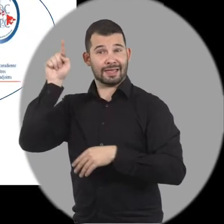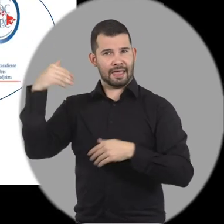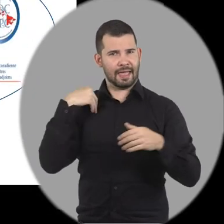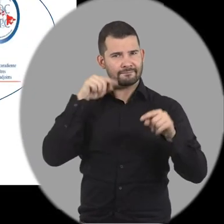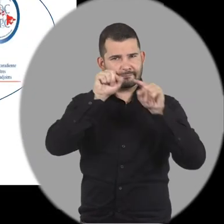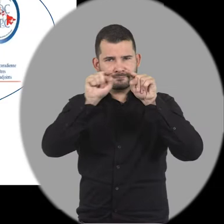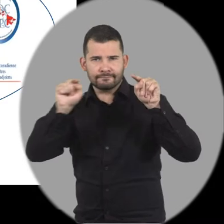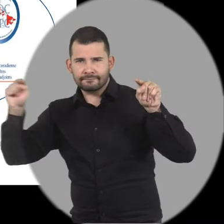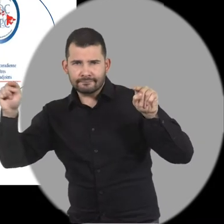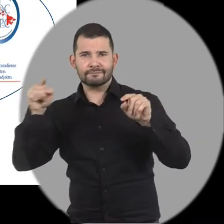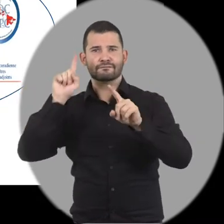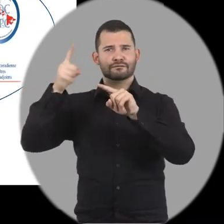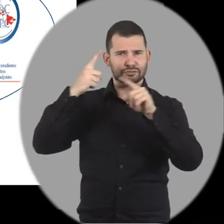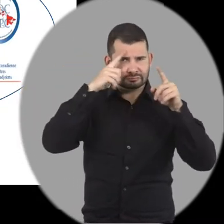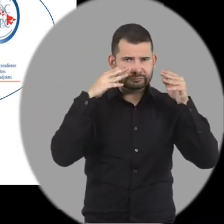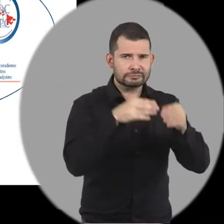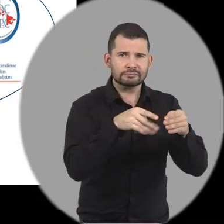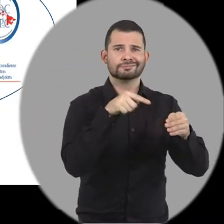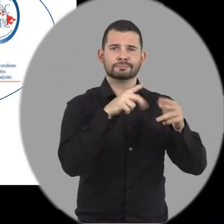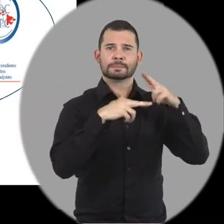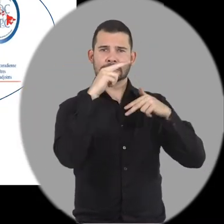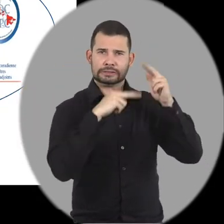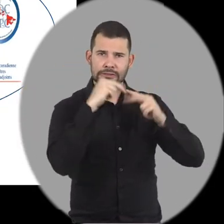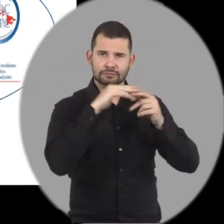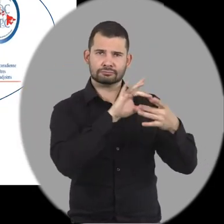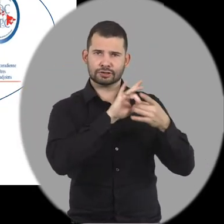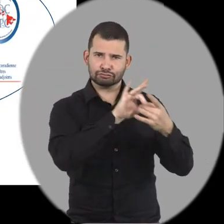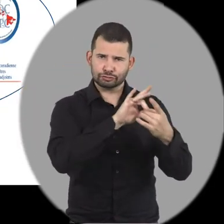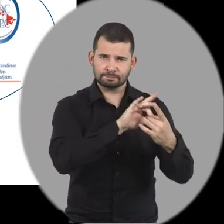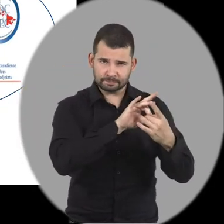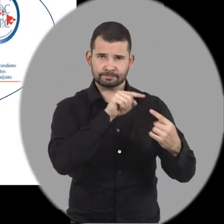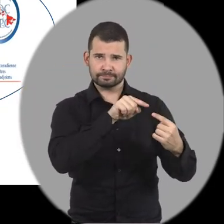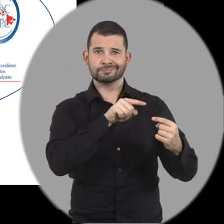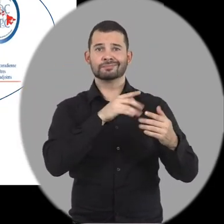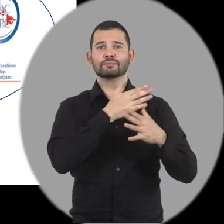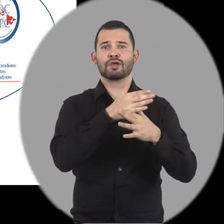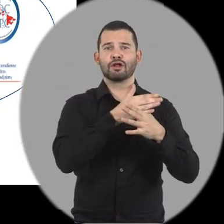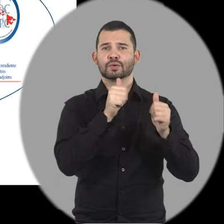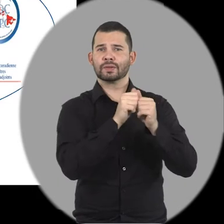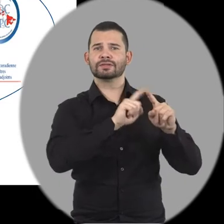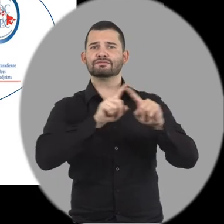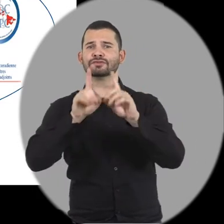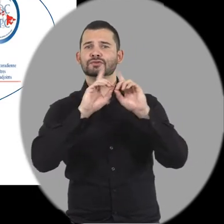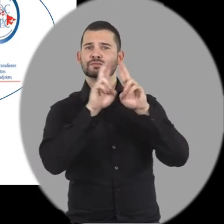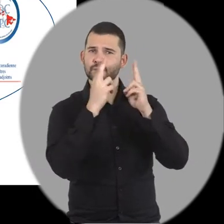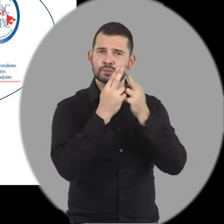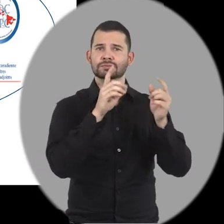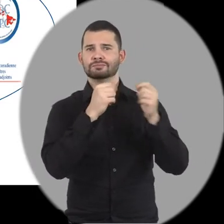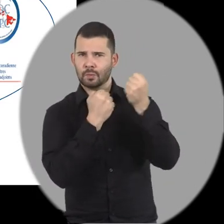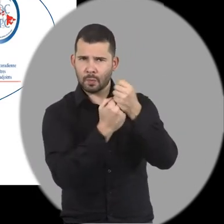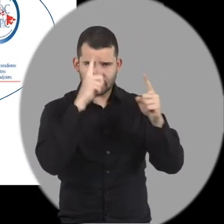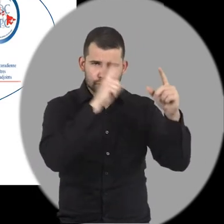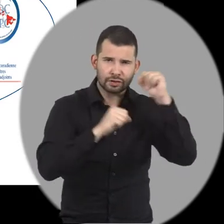concurrently. The first stream focuses on building relationships and partnerships with our bargaining groups to support us in the strategy development.